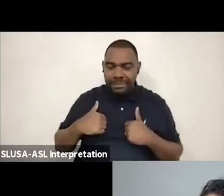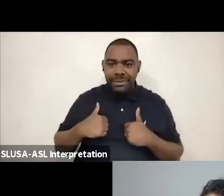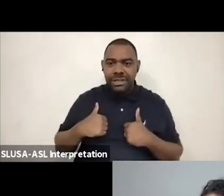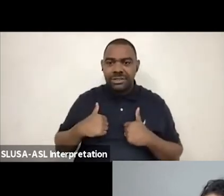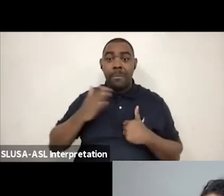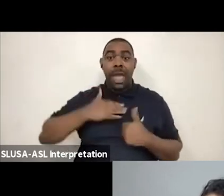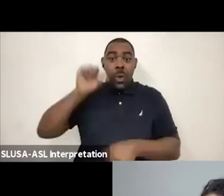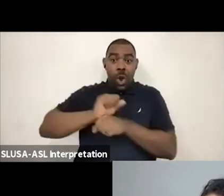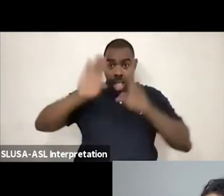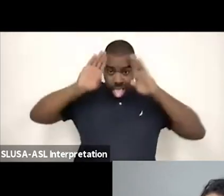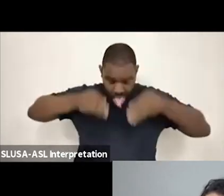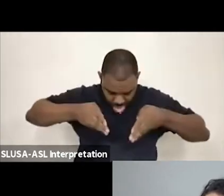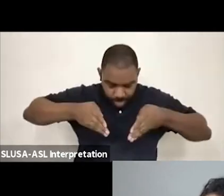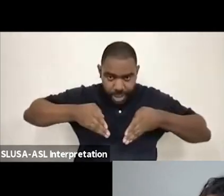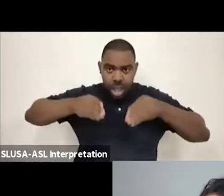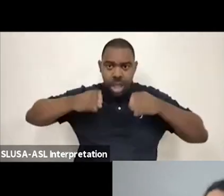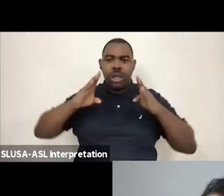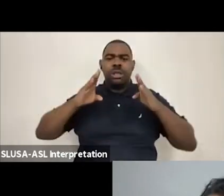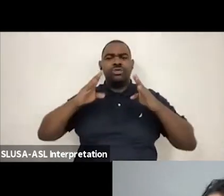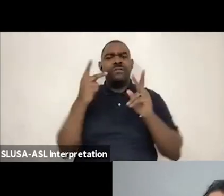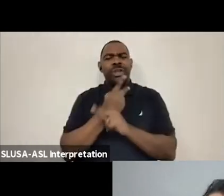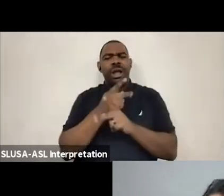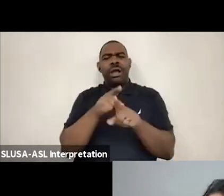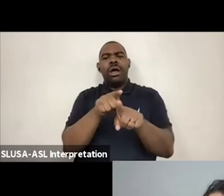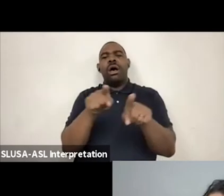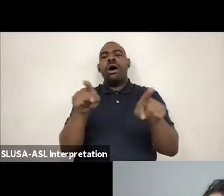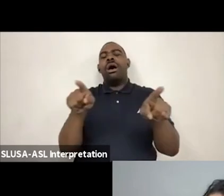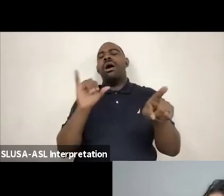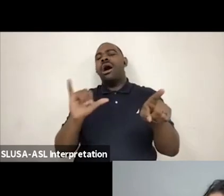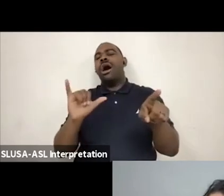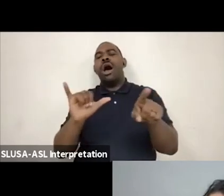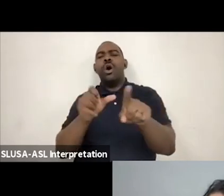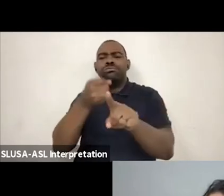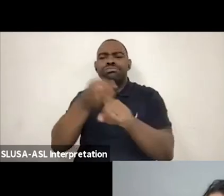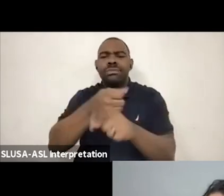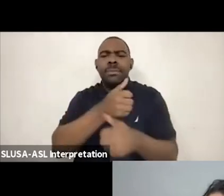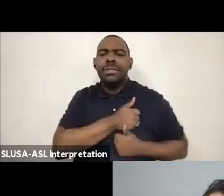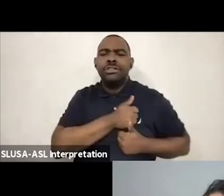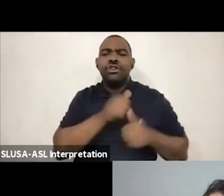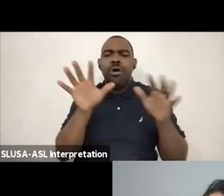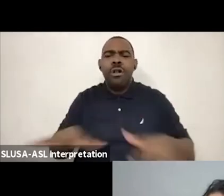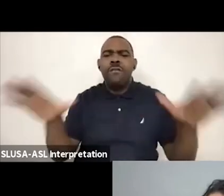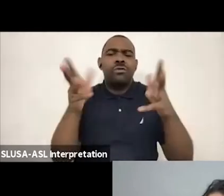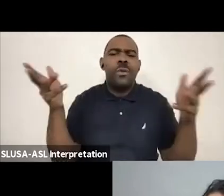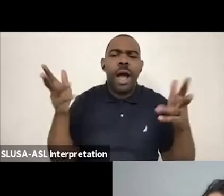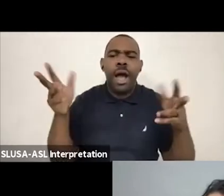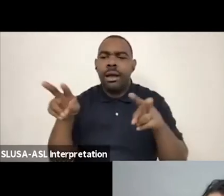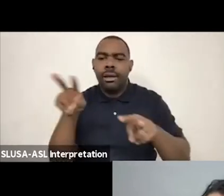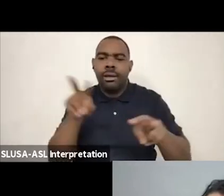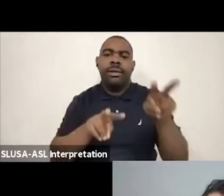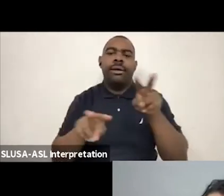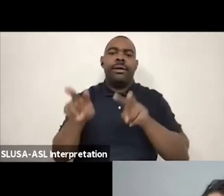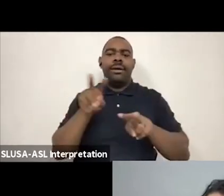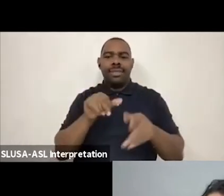affect, you know, lift my eye from the work. In other words, lift it up to the horizon just a little bit and be aware of what's affecting the military populations